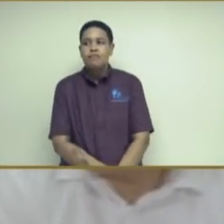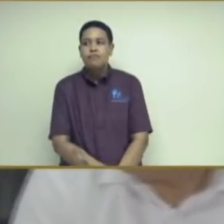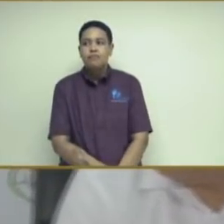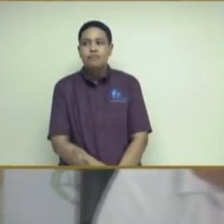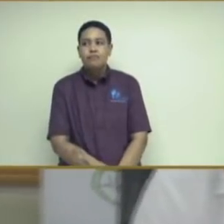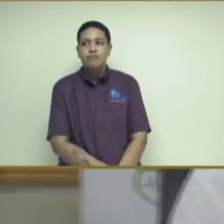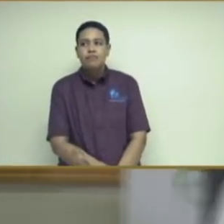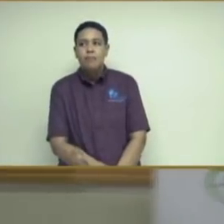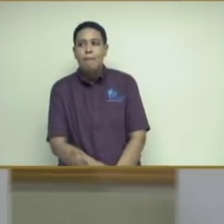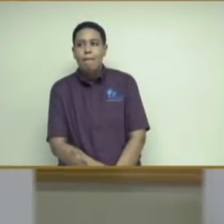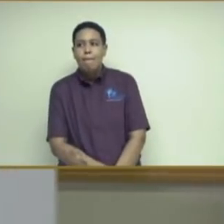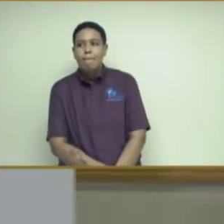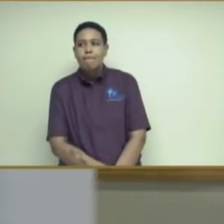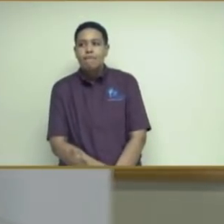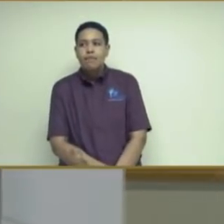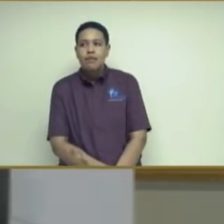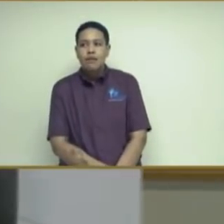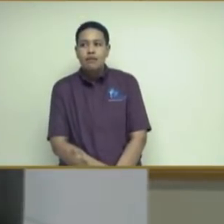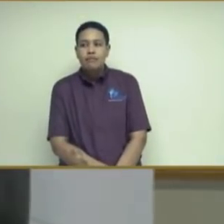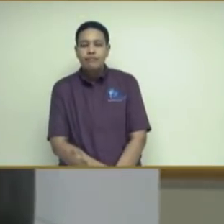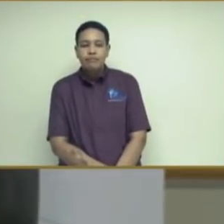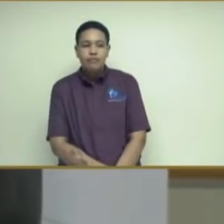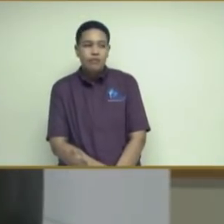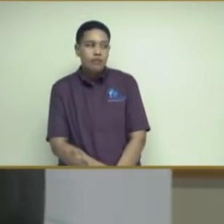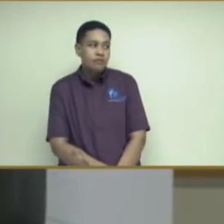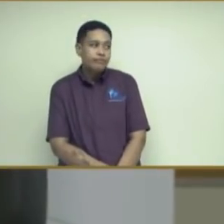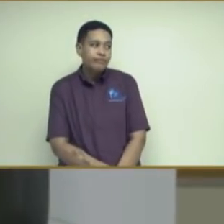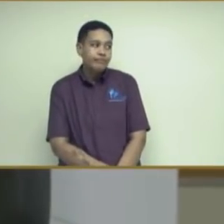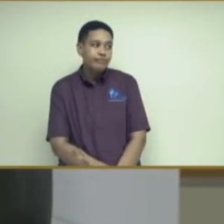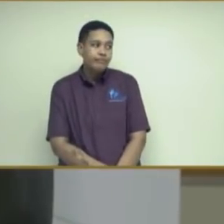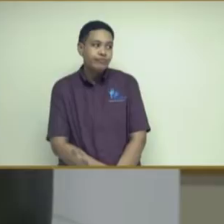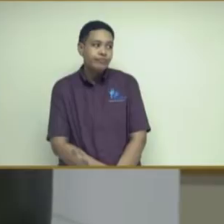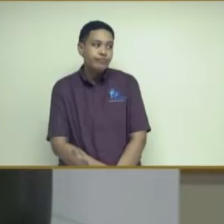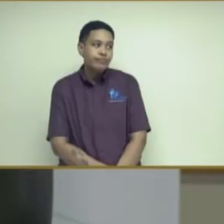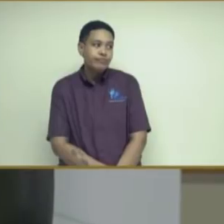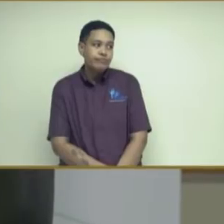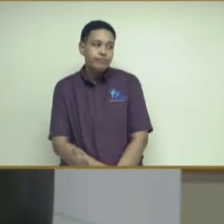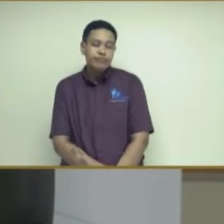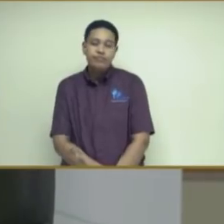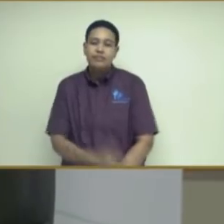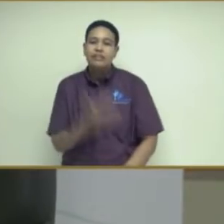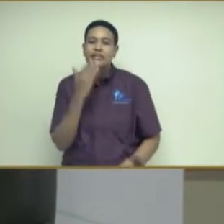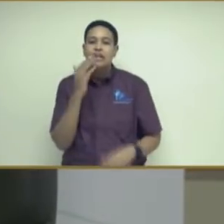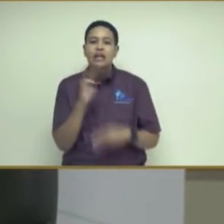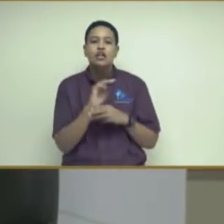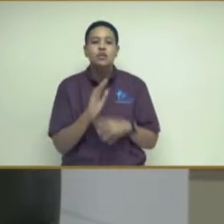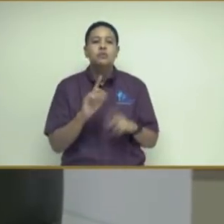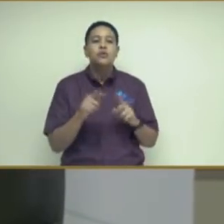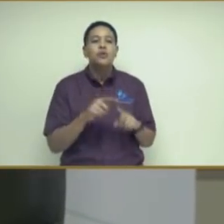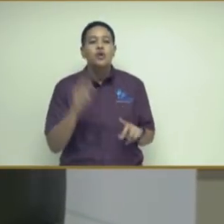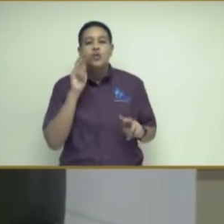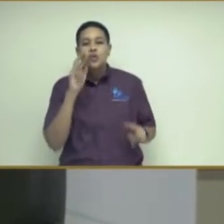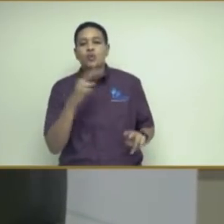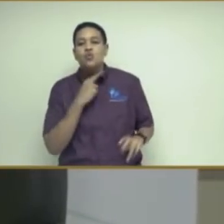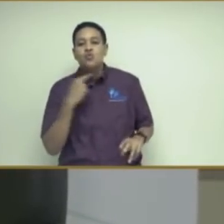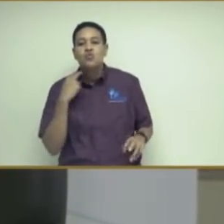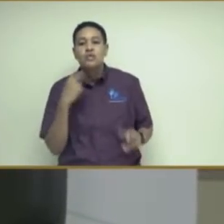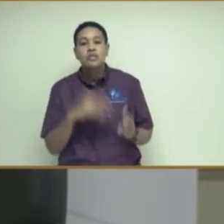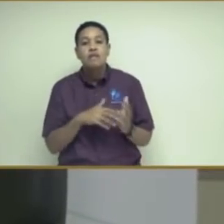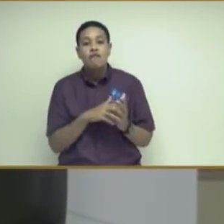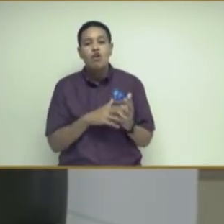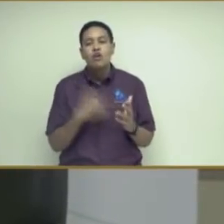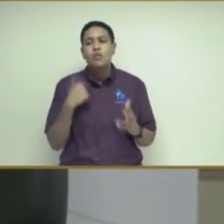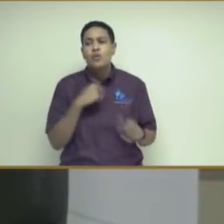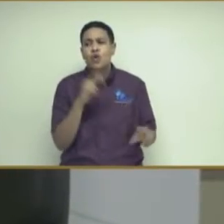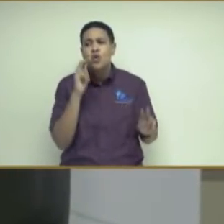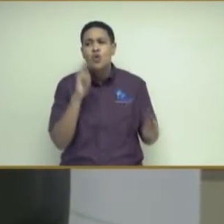Thank you, Minister. So just to say, when we're looking at risk and vulnerabilities, we look